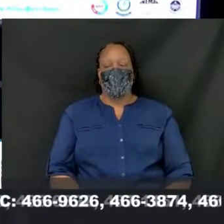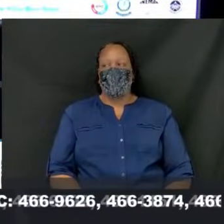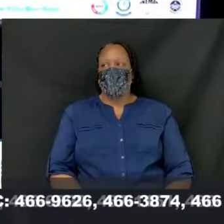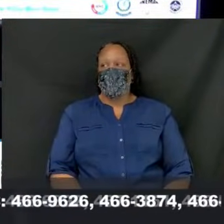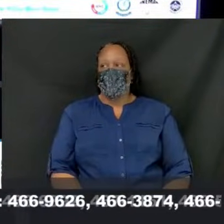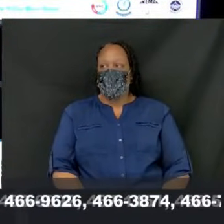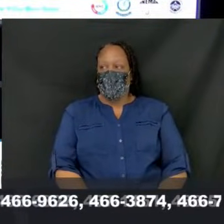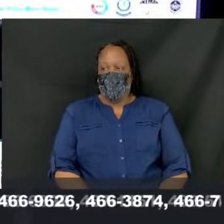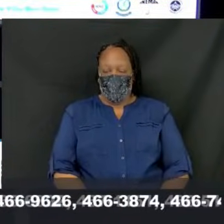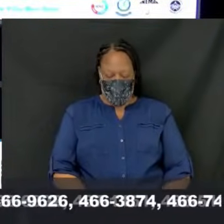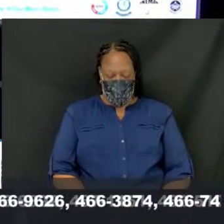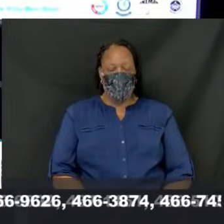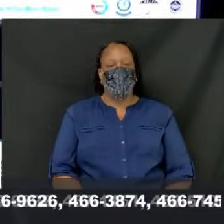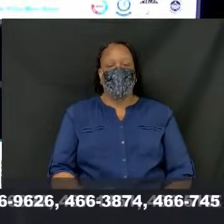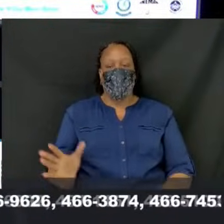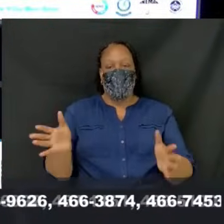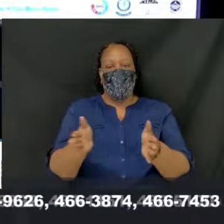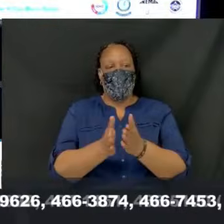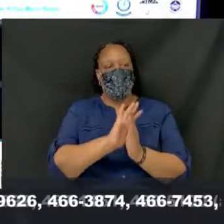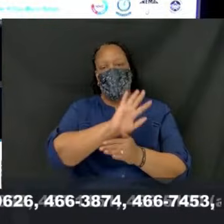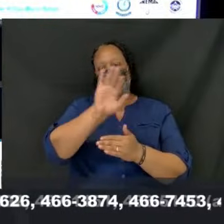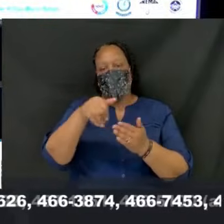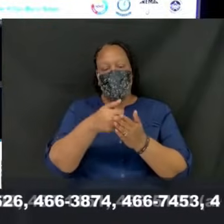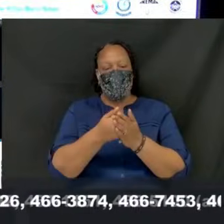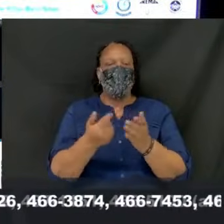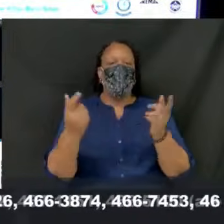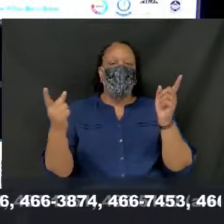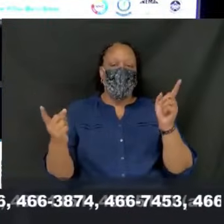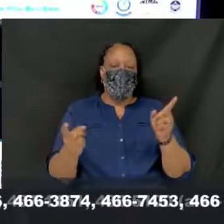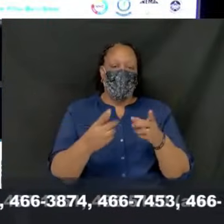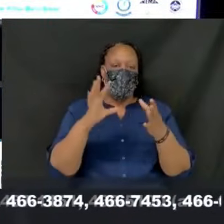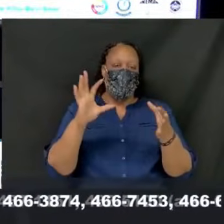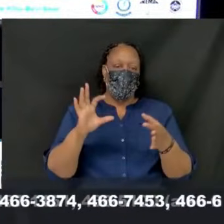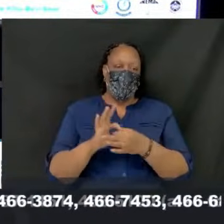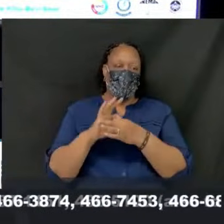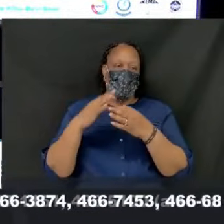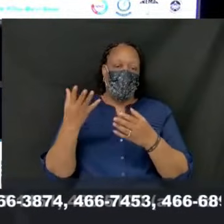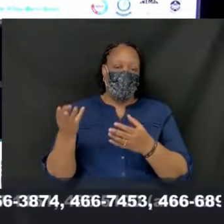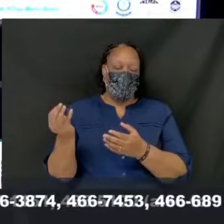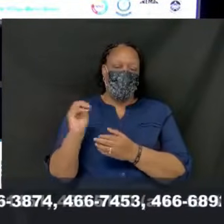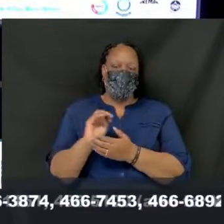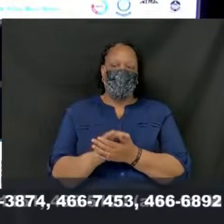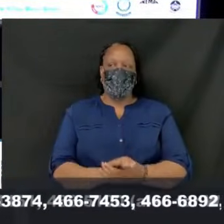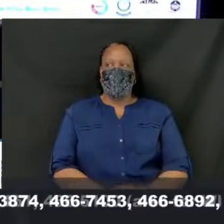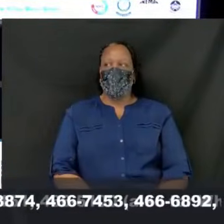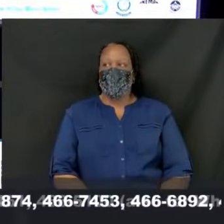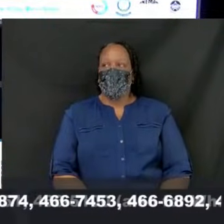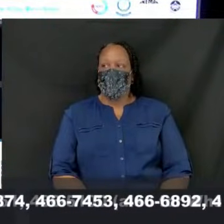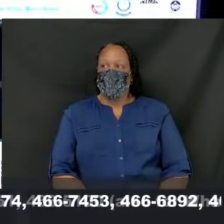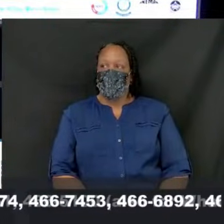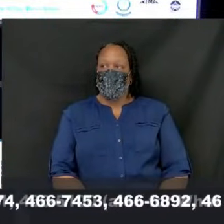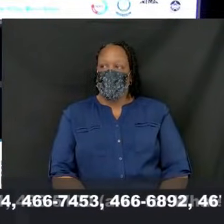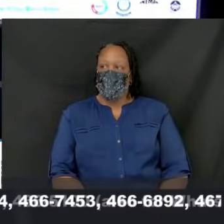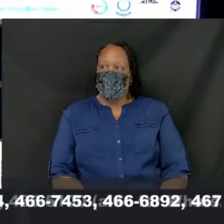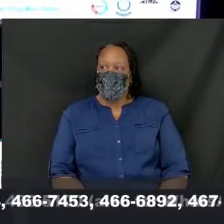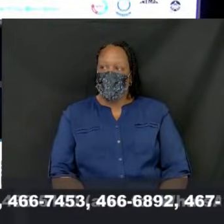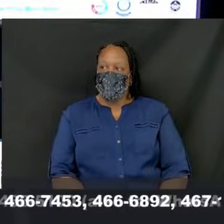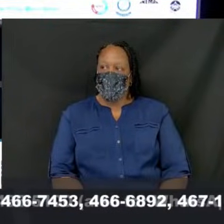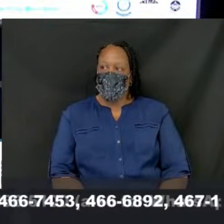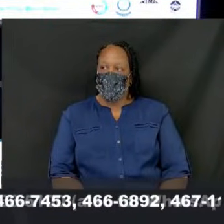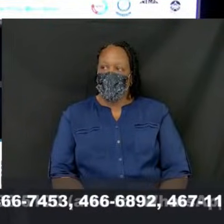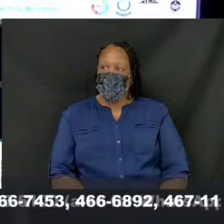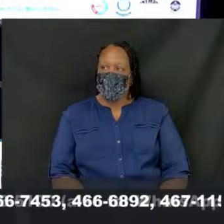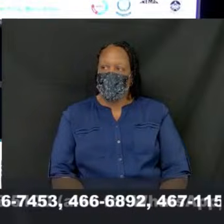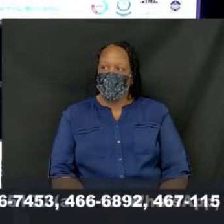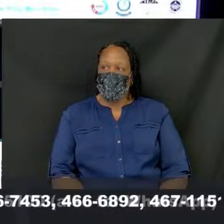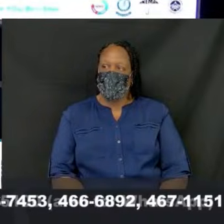Please join us virtually and otherwise. At present, the Hurricane Alley, the Atlantic,